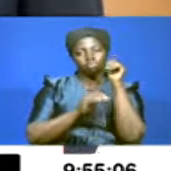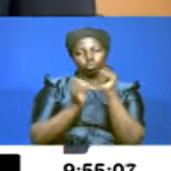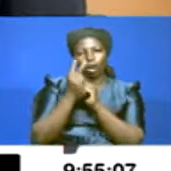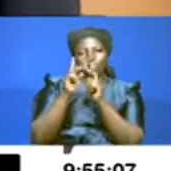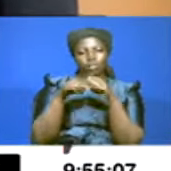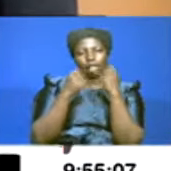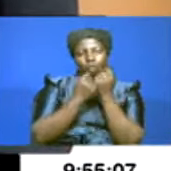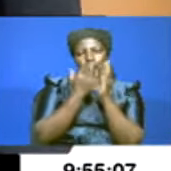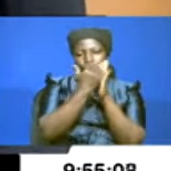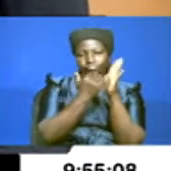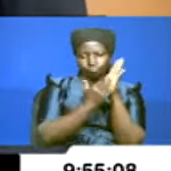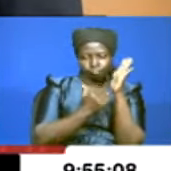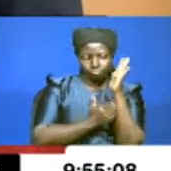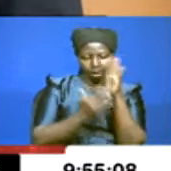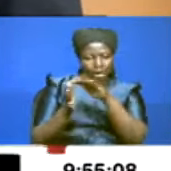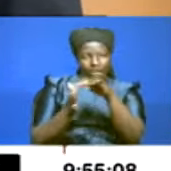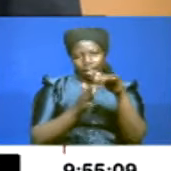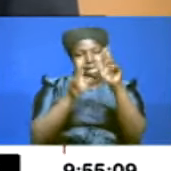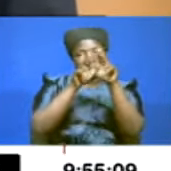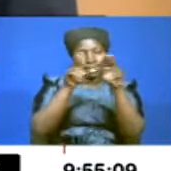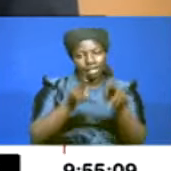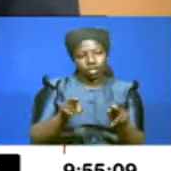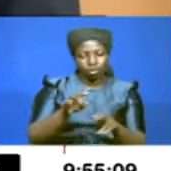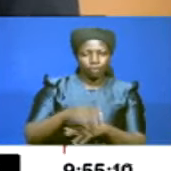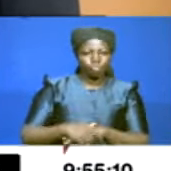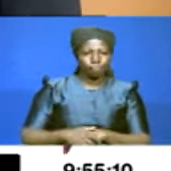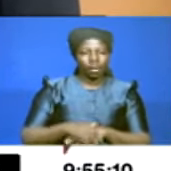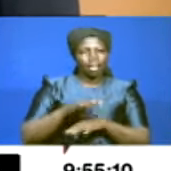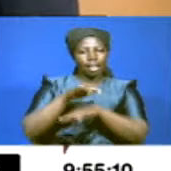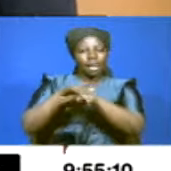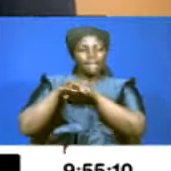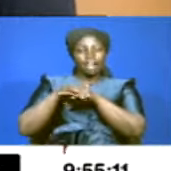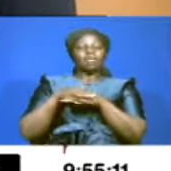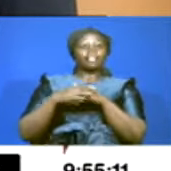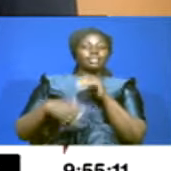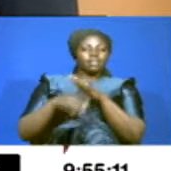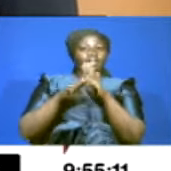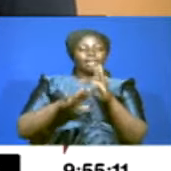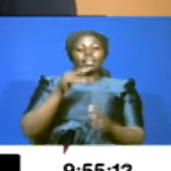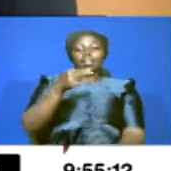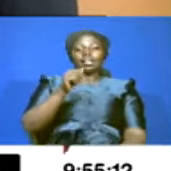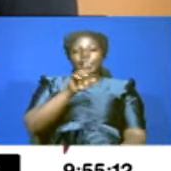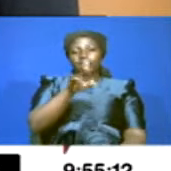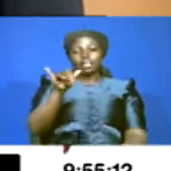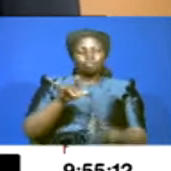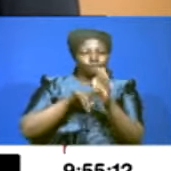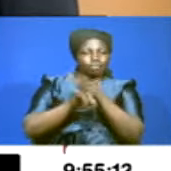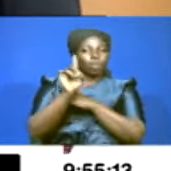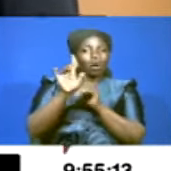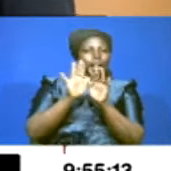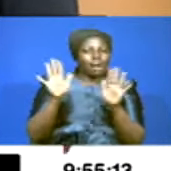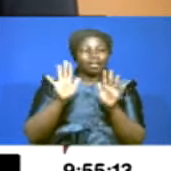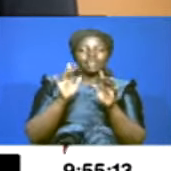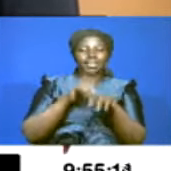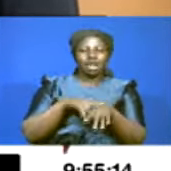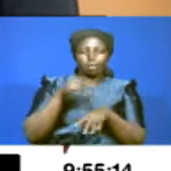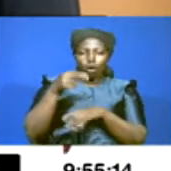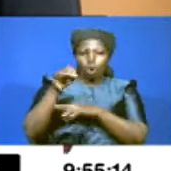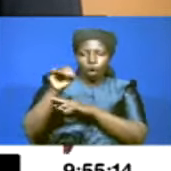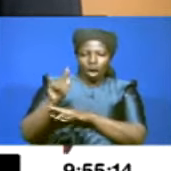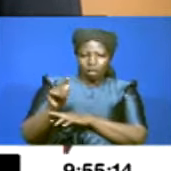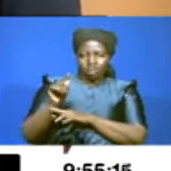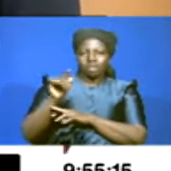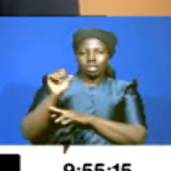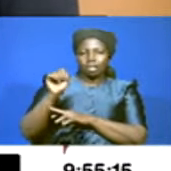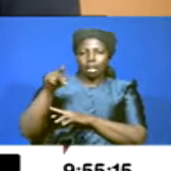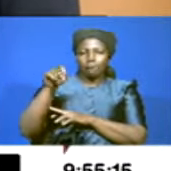On the international scene, English striker Harry Kane scored the only goal as Tottenham Hotspur beat Portsmouth to book